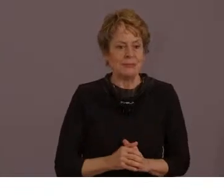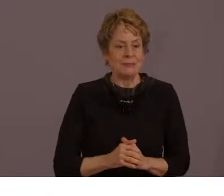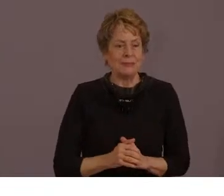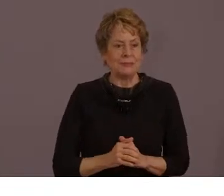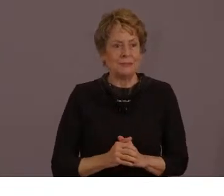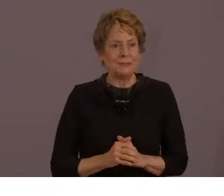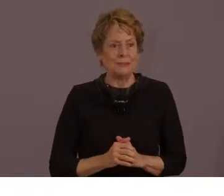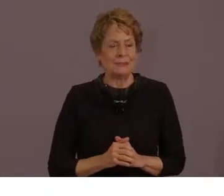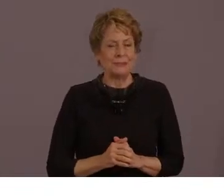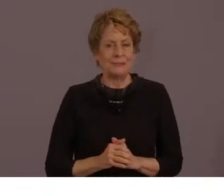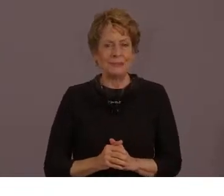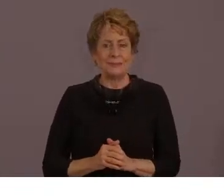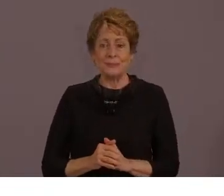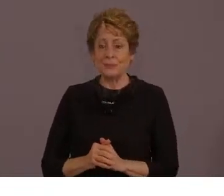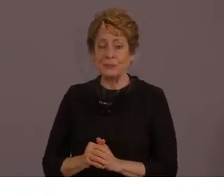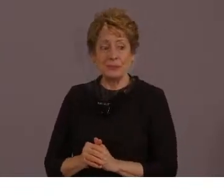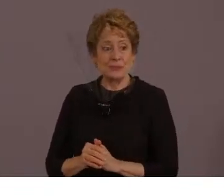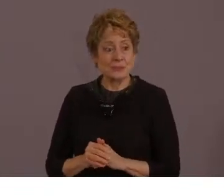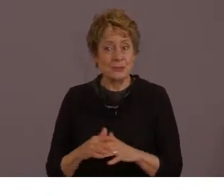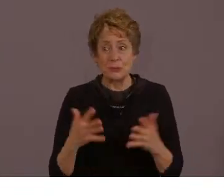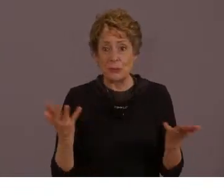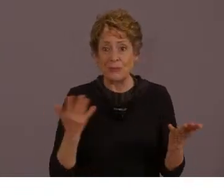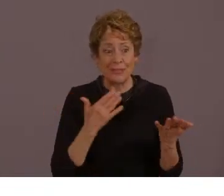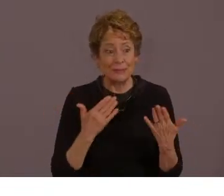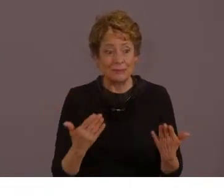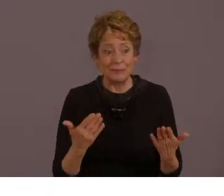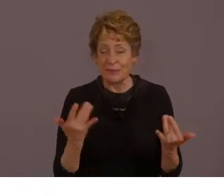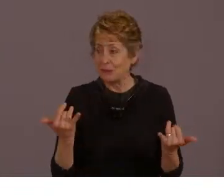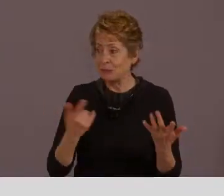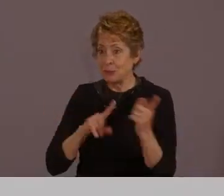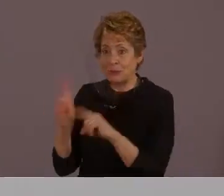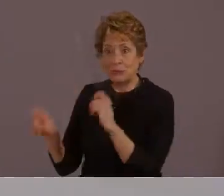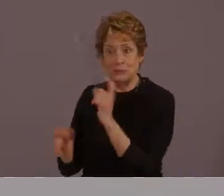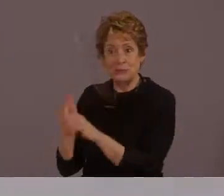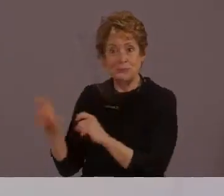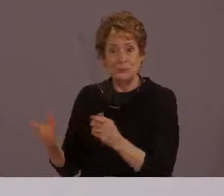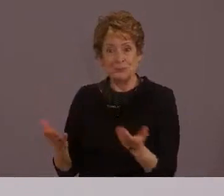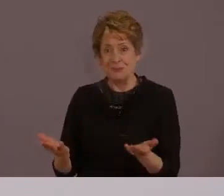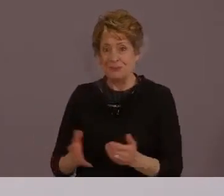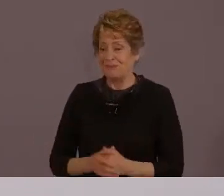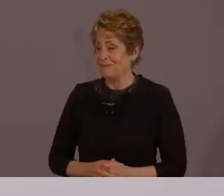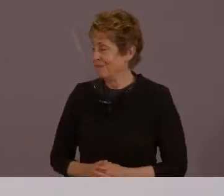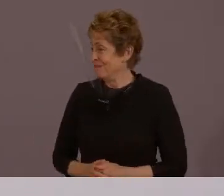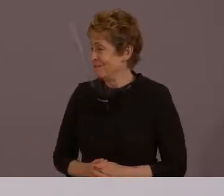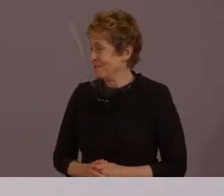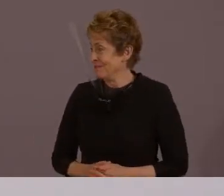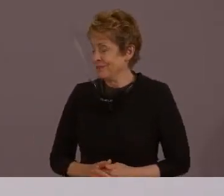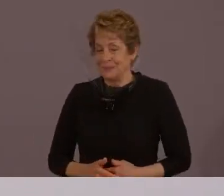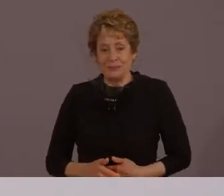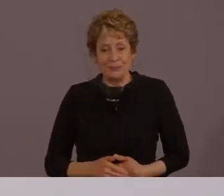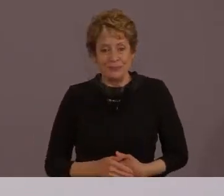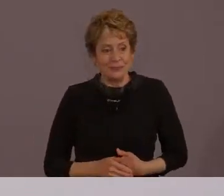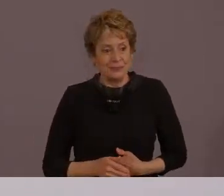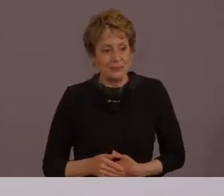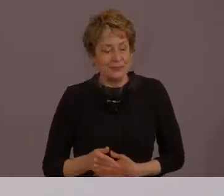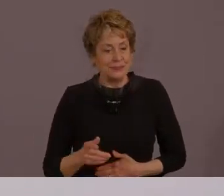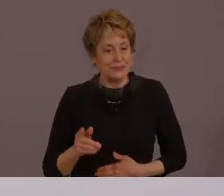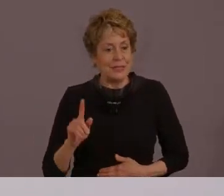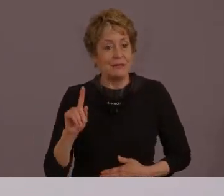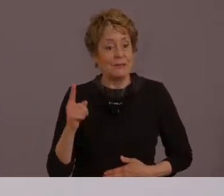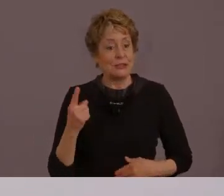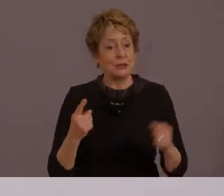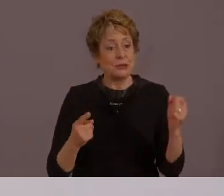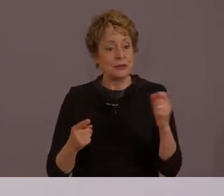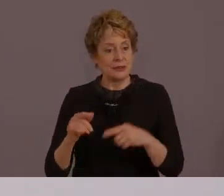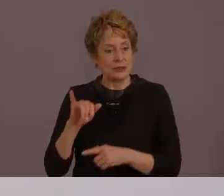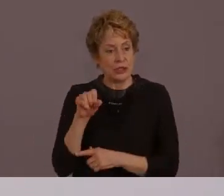And thank you. And with that, we will take any questions. All right, first up is Josh Sanders. Hi, Josh. Hey,